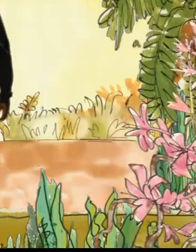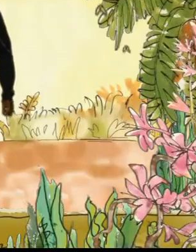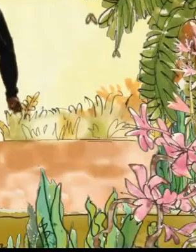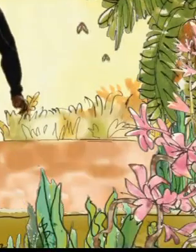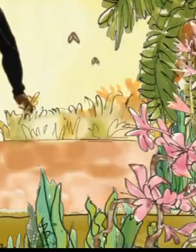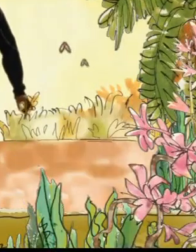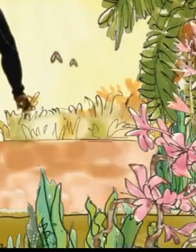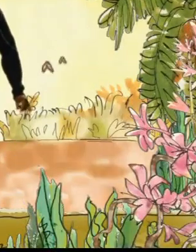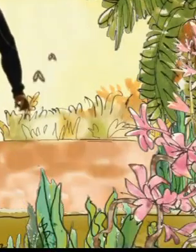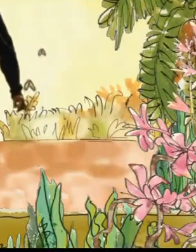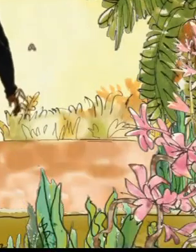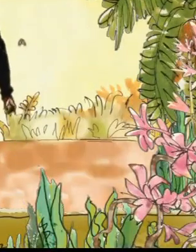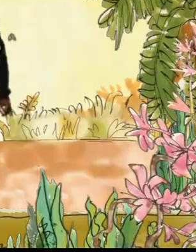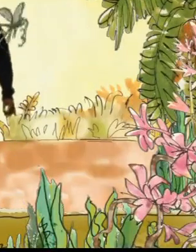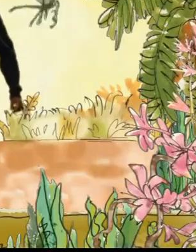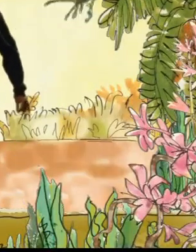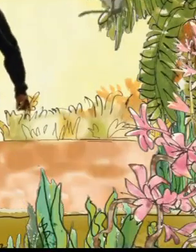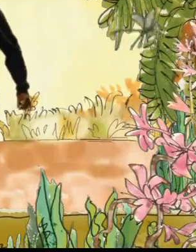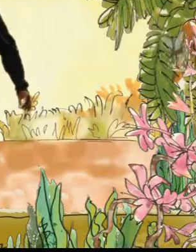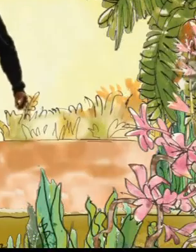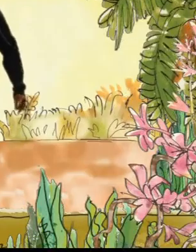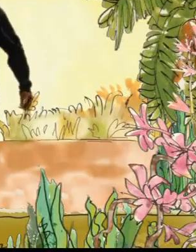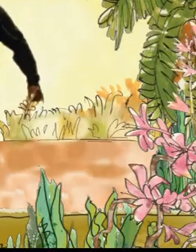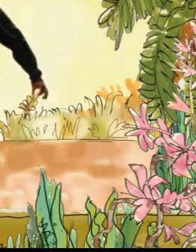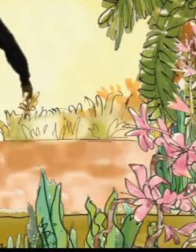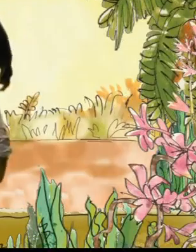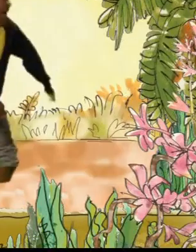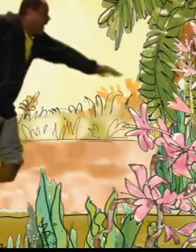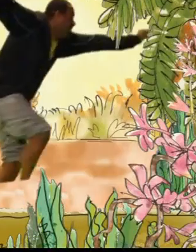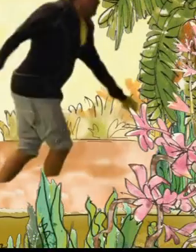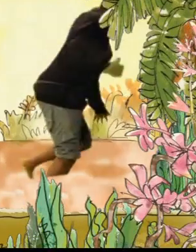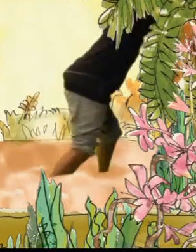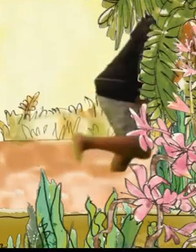Follow me into a squelchy, murky river to meet an enormous and very sneaky crocodile.